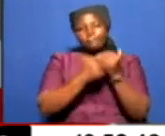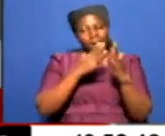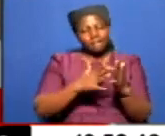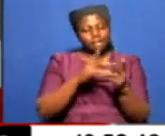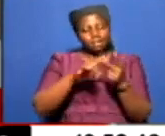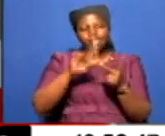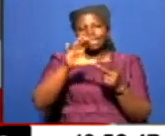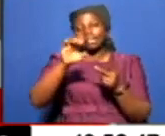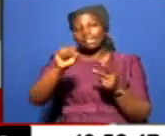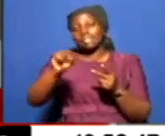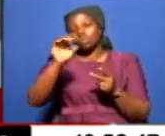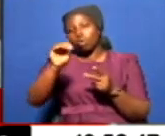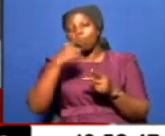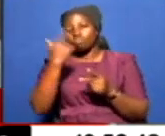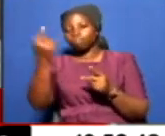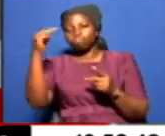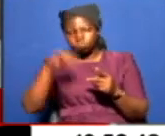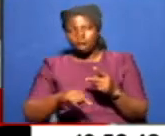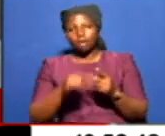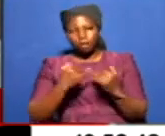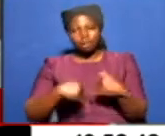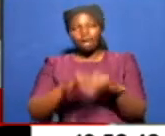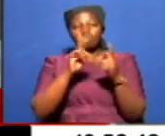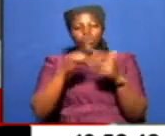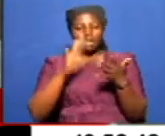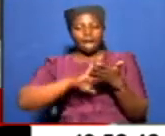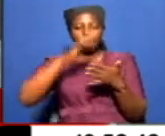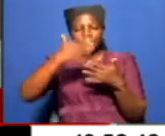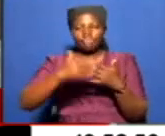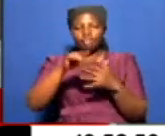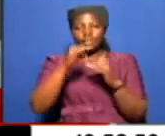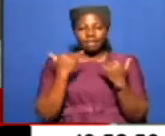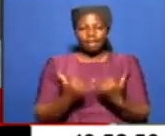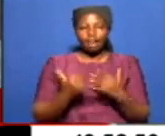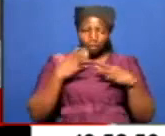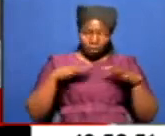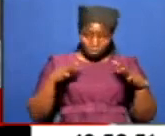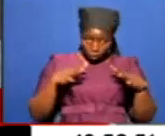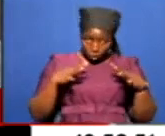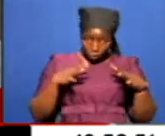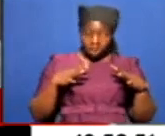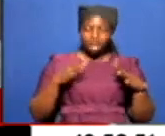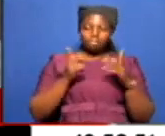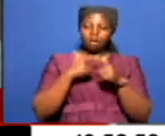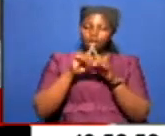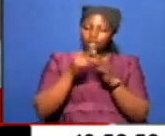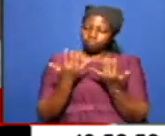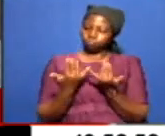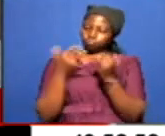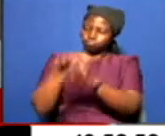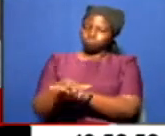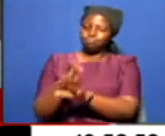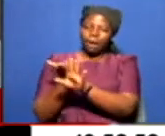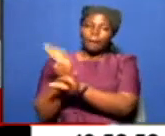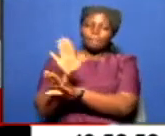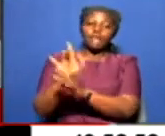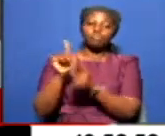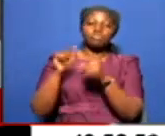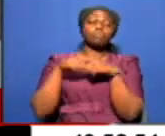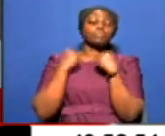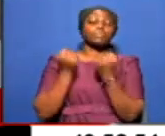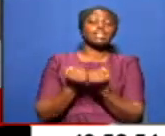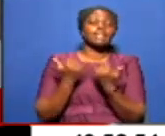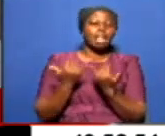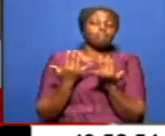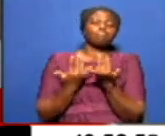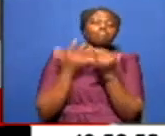and rehabilitate these young people. Then now we reintegrate them back to the society. Mm-hmm. So how do we